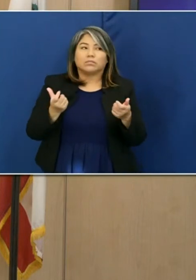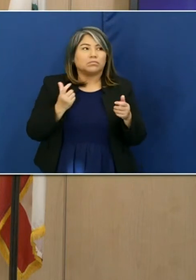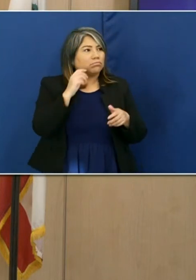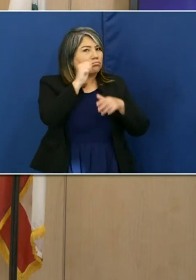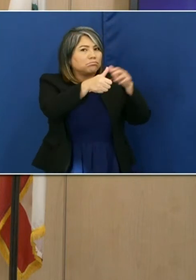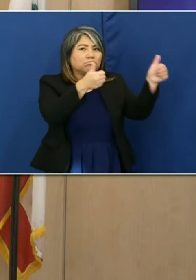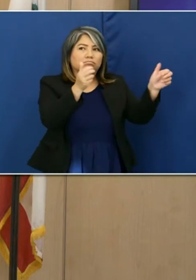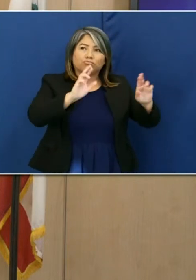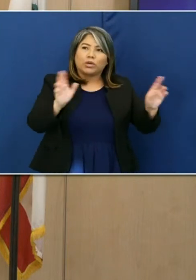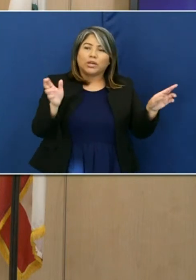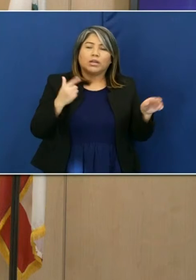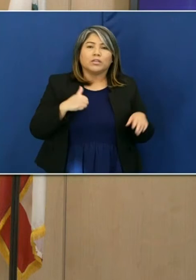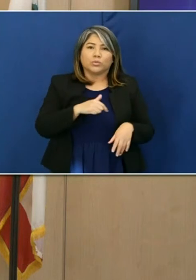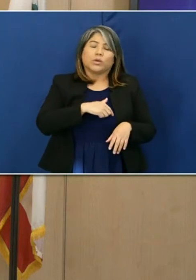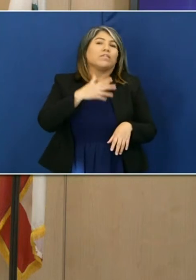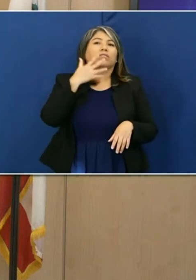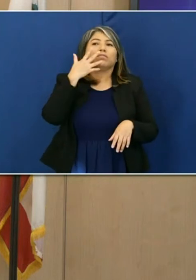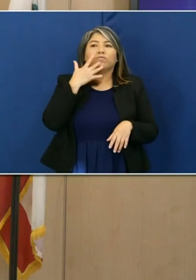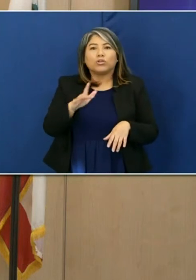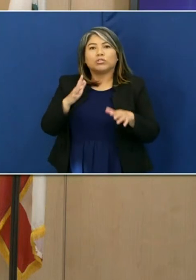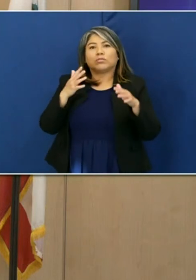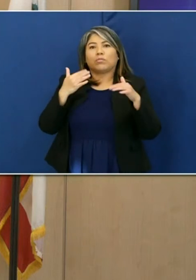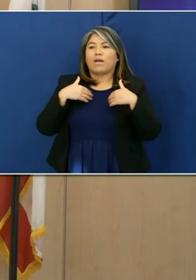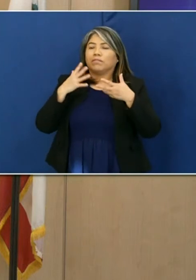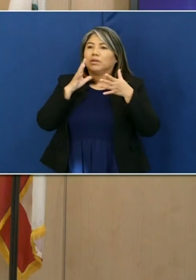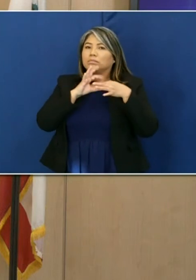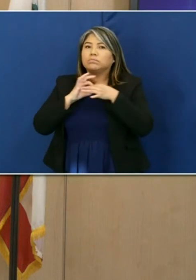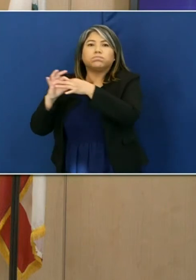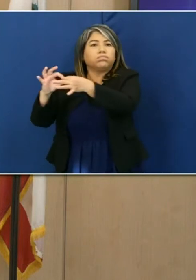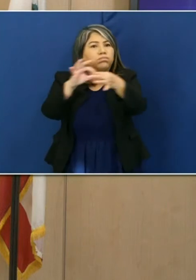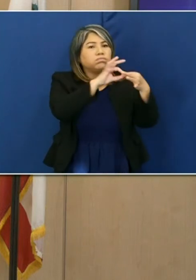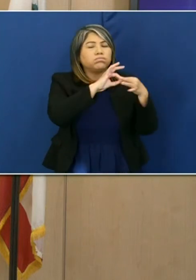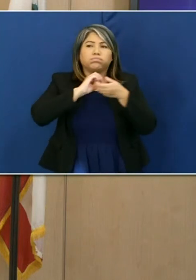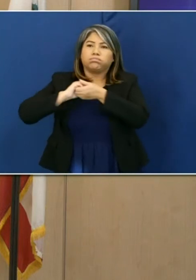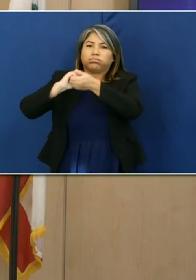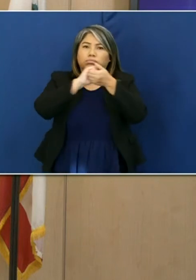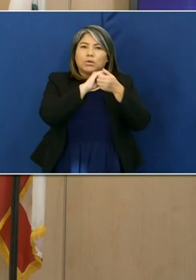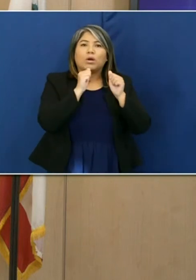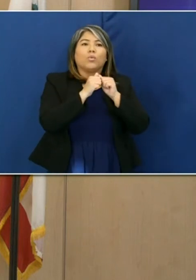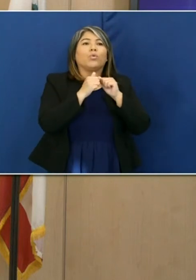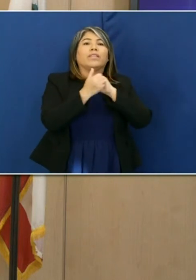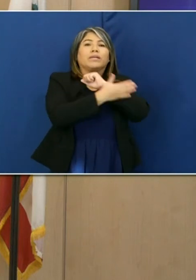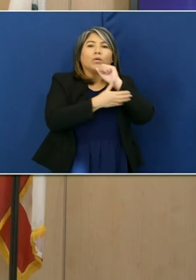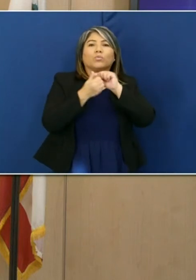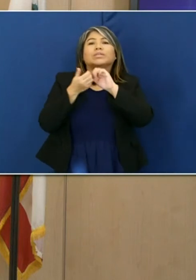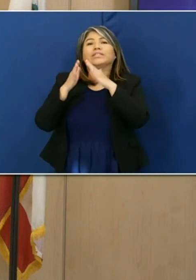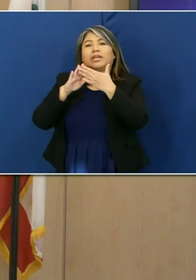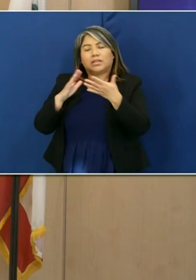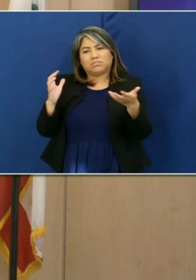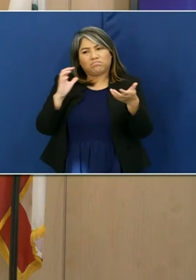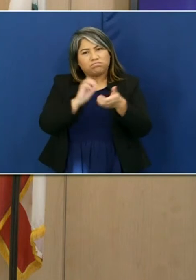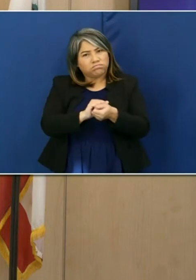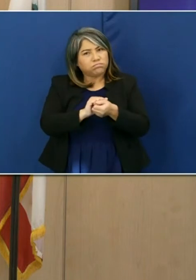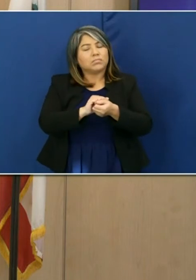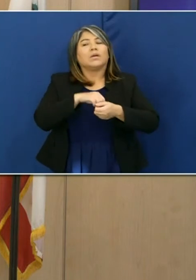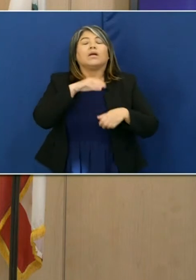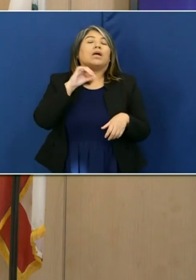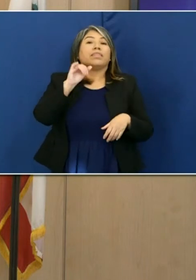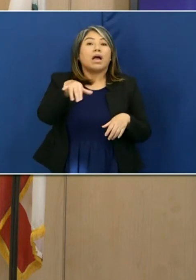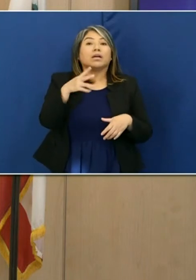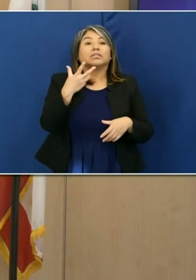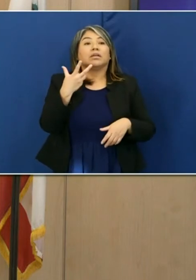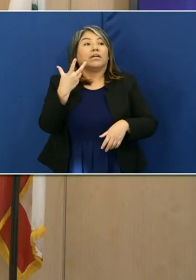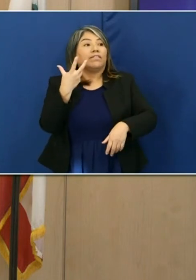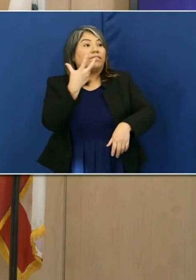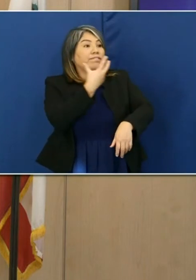we're very fortunate in this collaborative relationship we have with county and cities. And this, in fact, is the vaccinating the